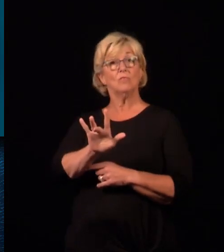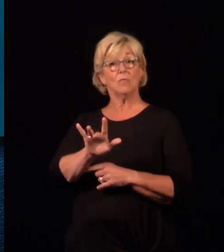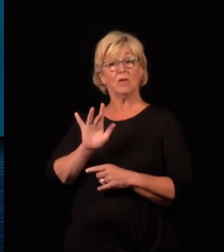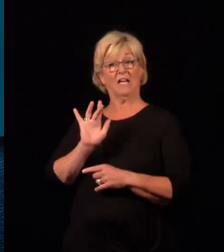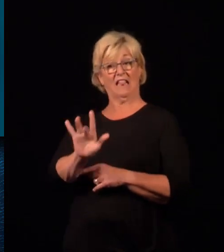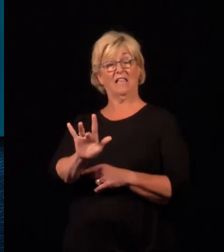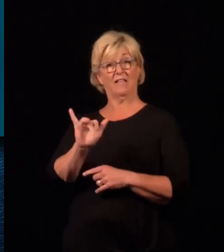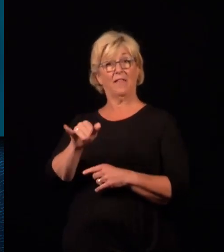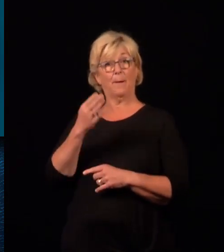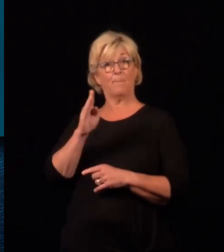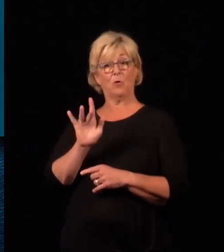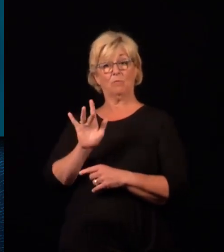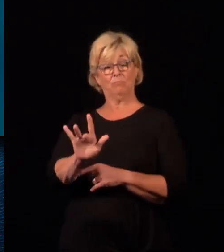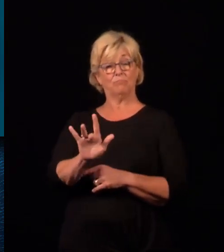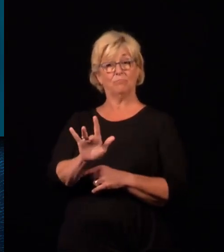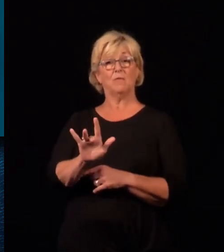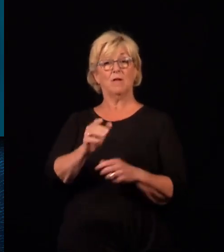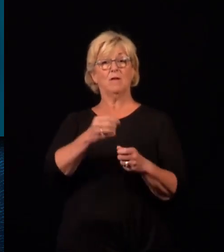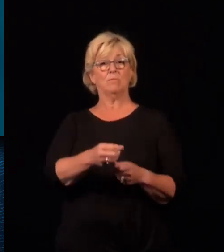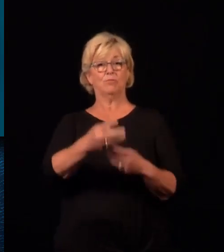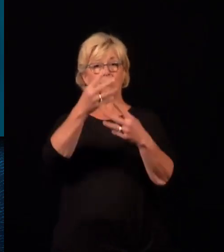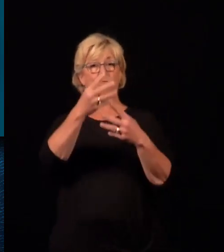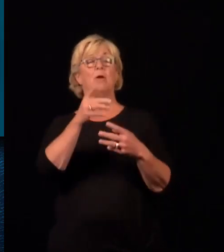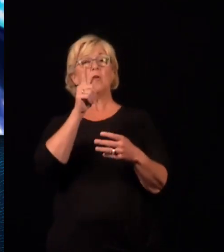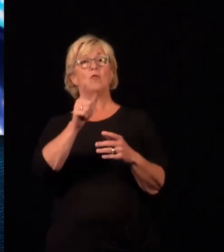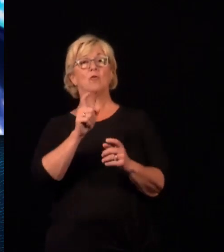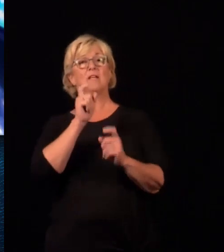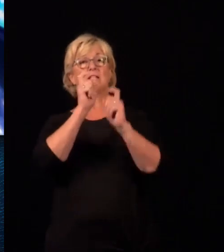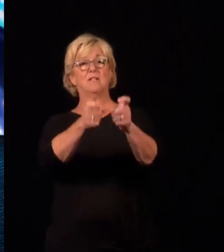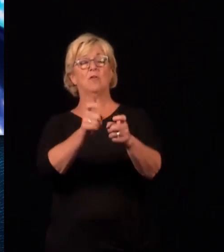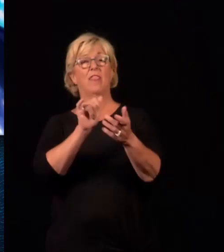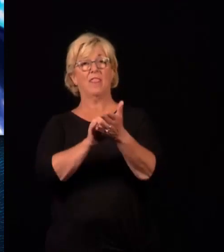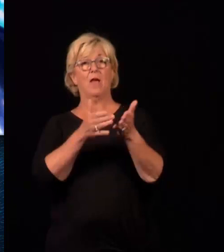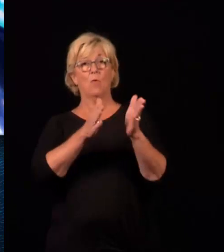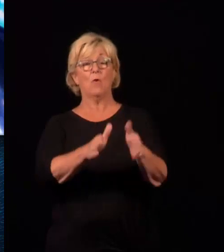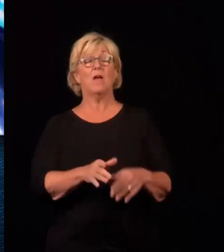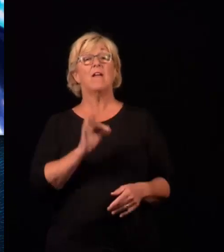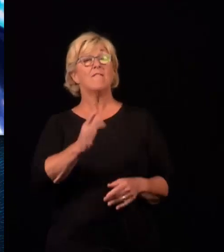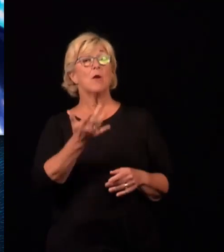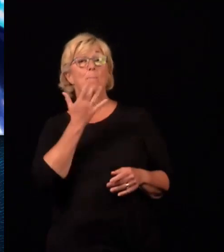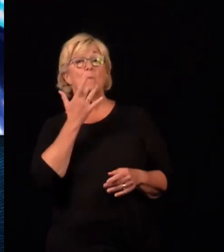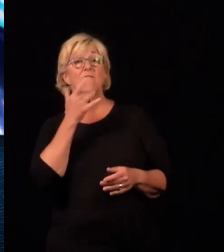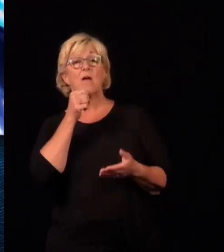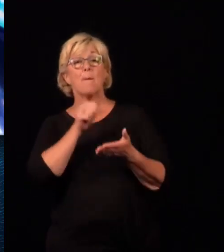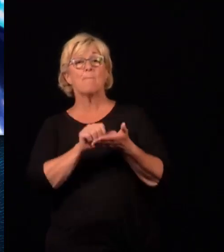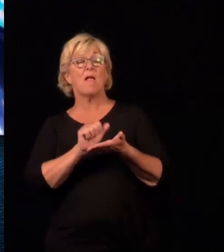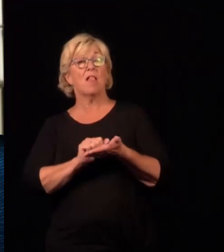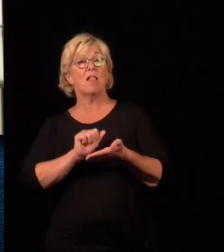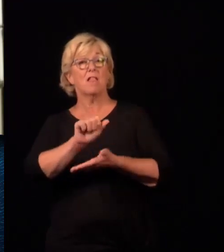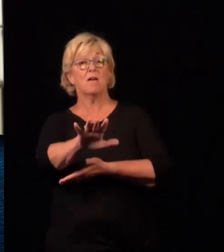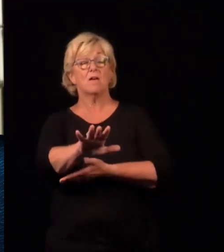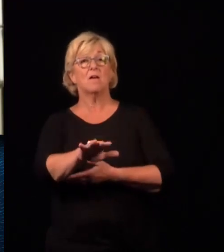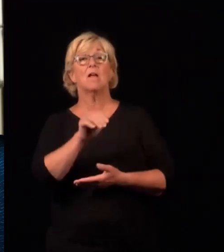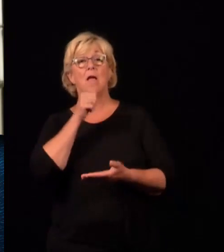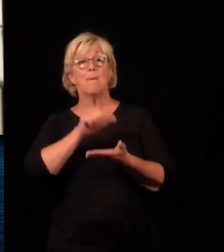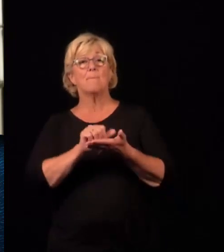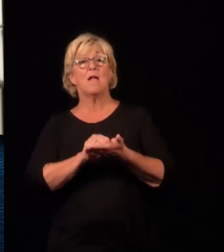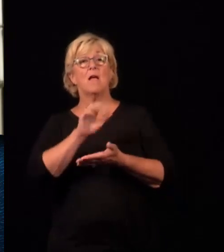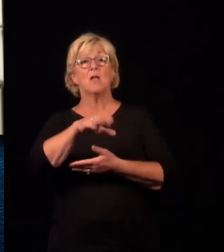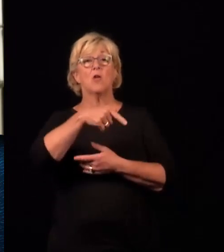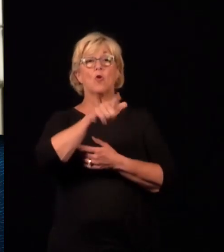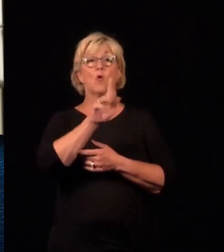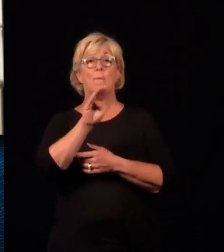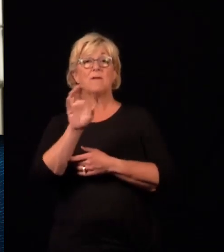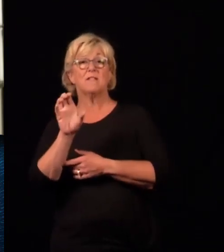clickable icon. Just click on it and we can receive your tithes that way. If you're more comfortable mailing in your tithe, you can mail it to